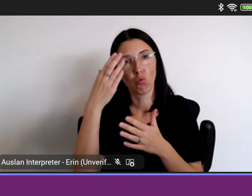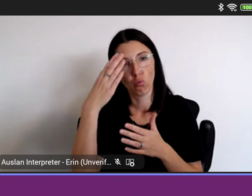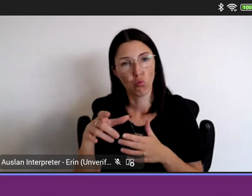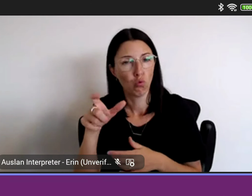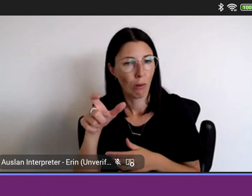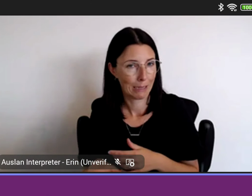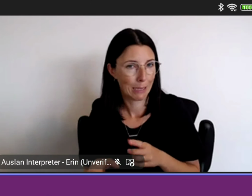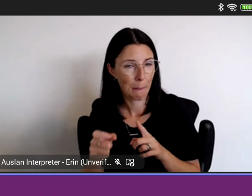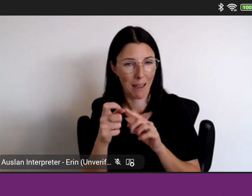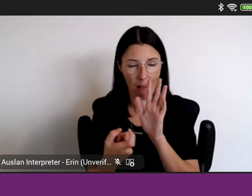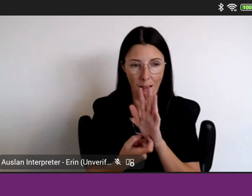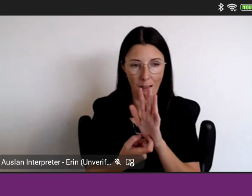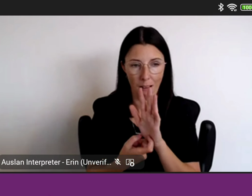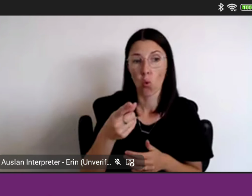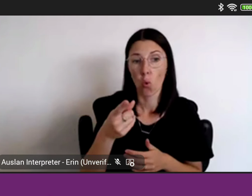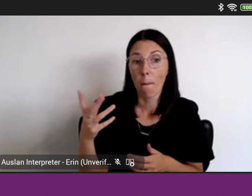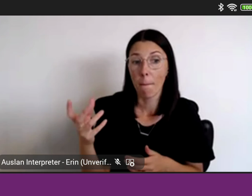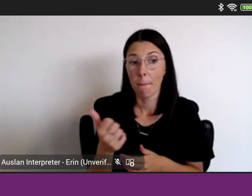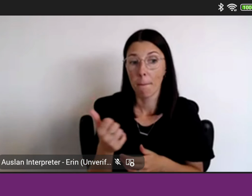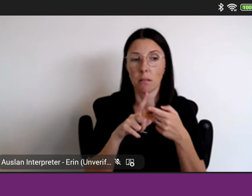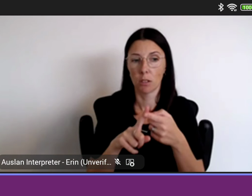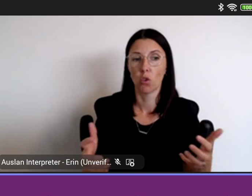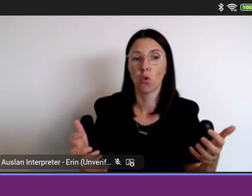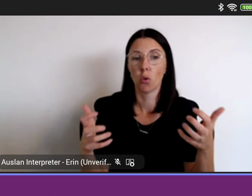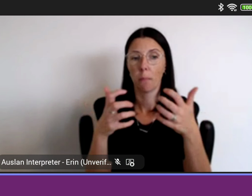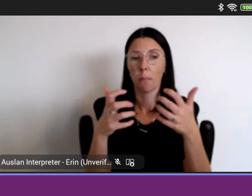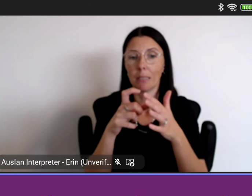to meet the requirements